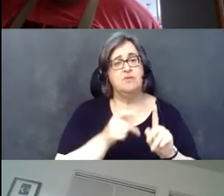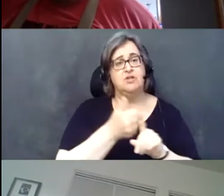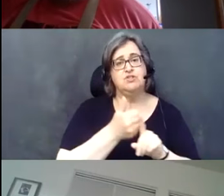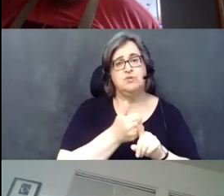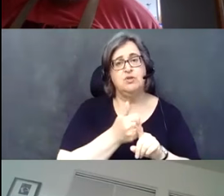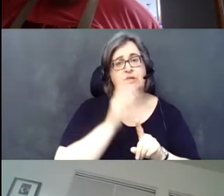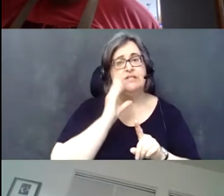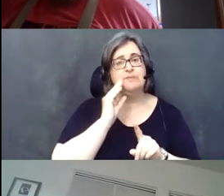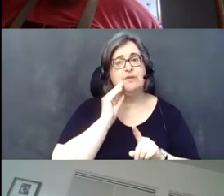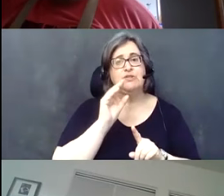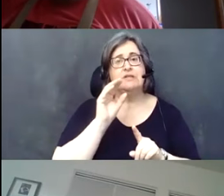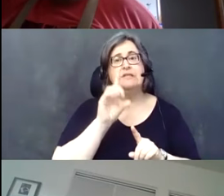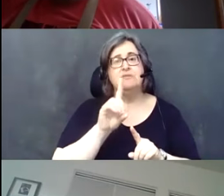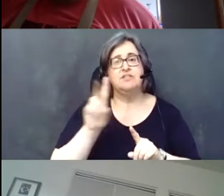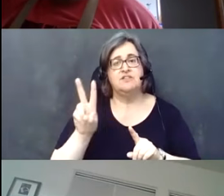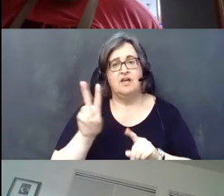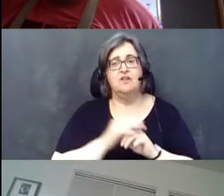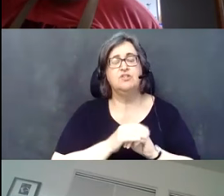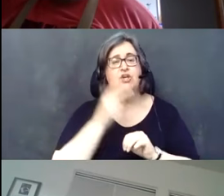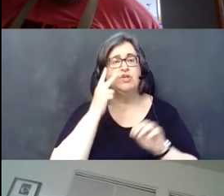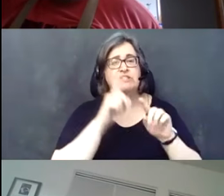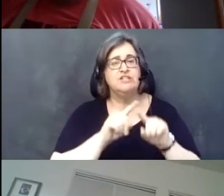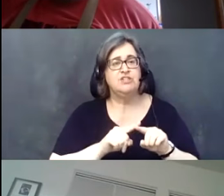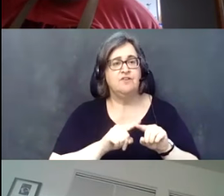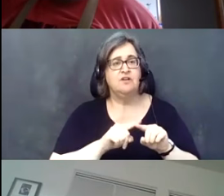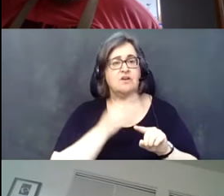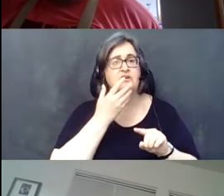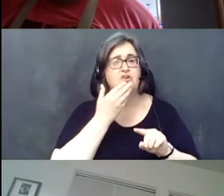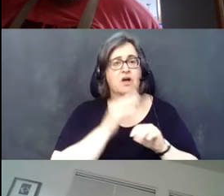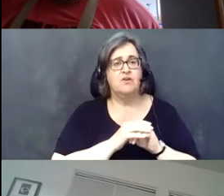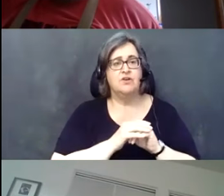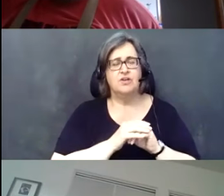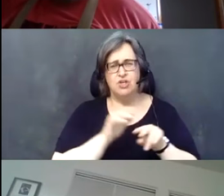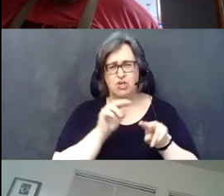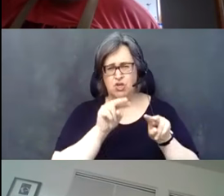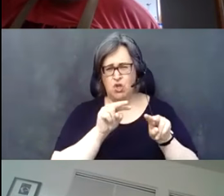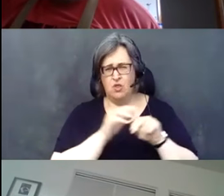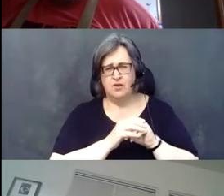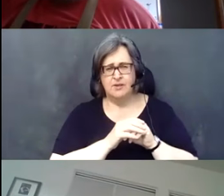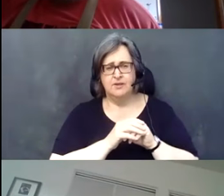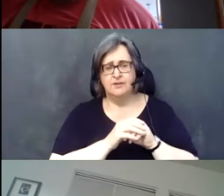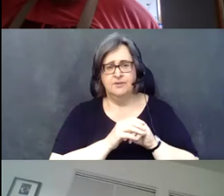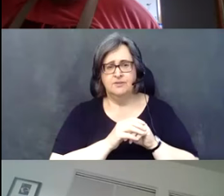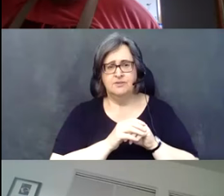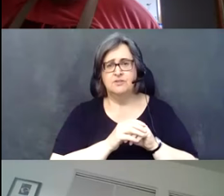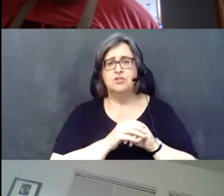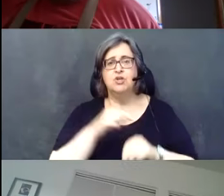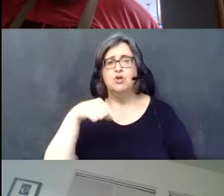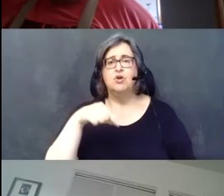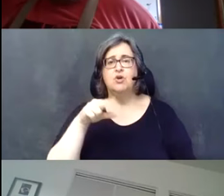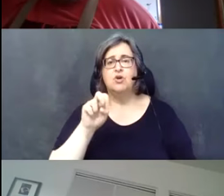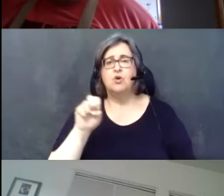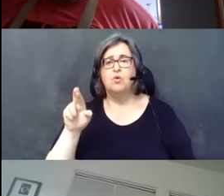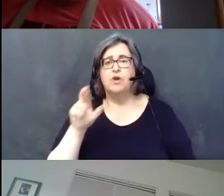domestic abuse. You can see by different colored bars here that if we look at, say, just queer women who